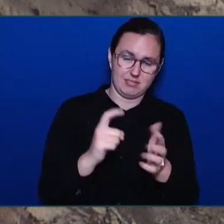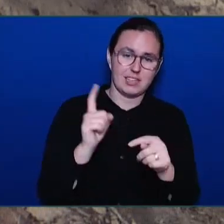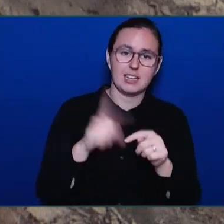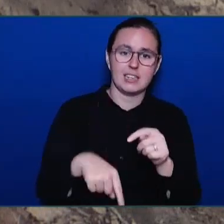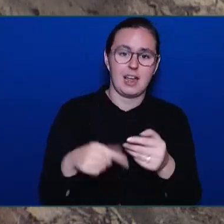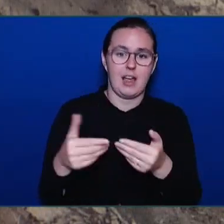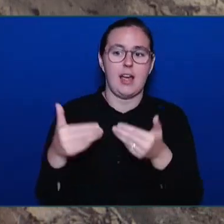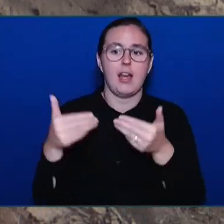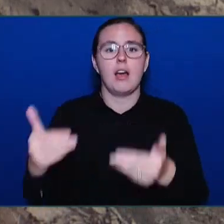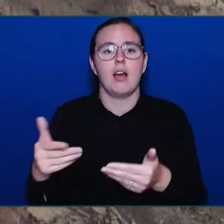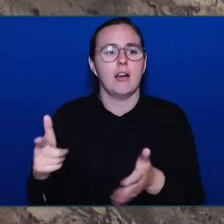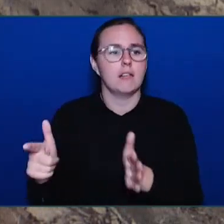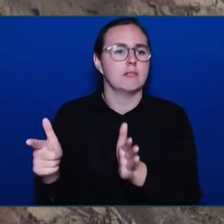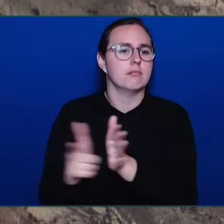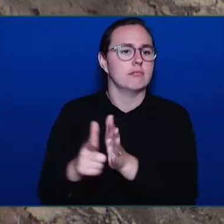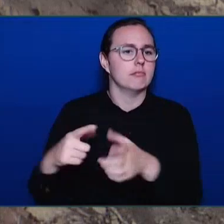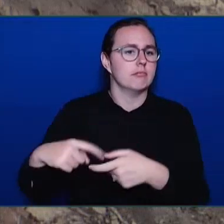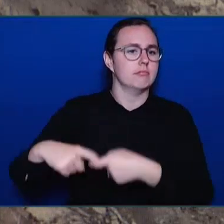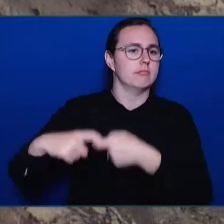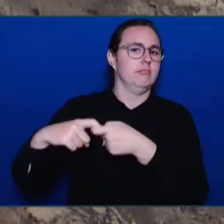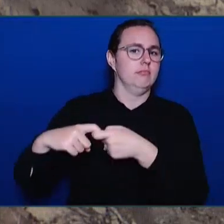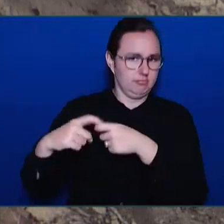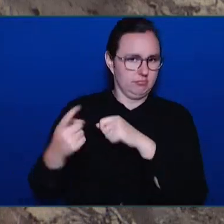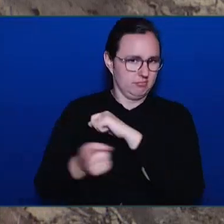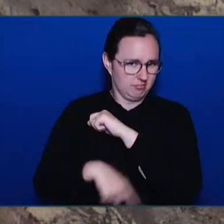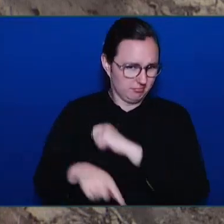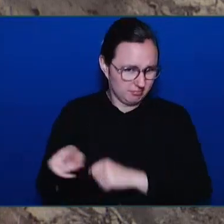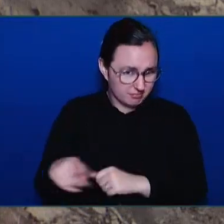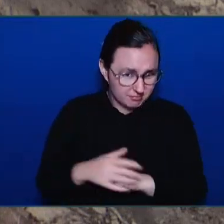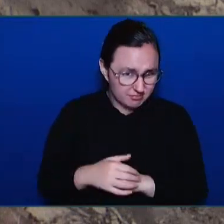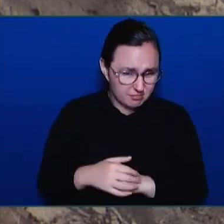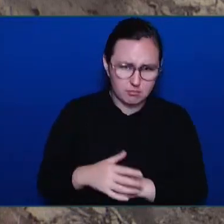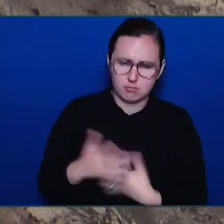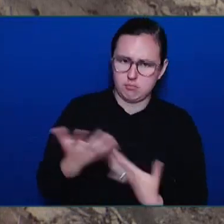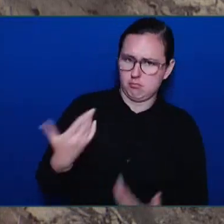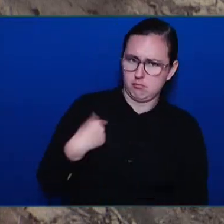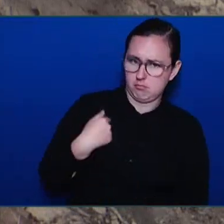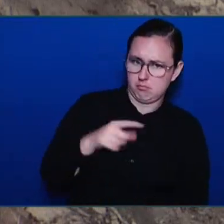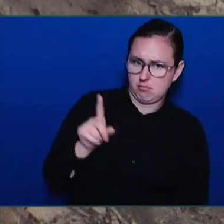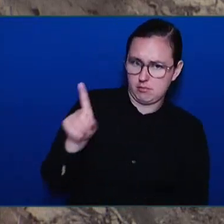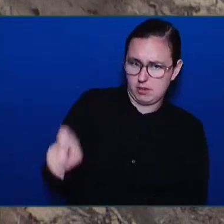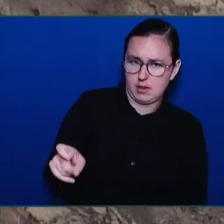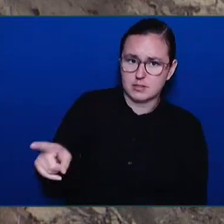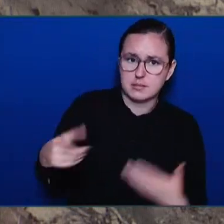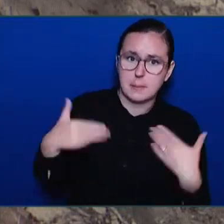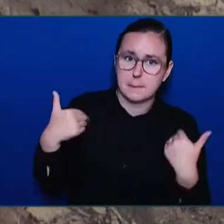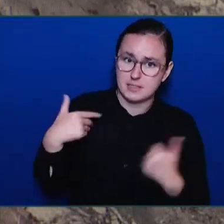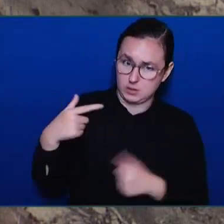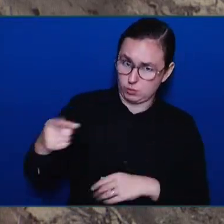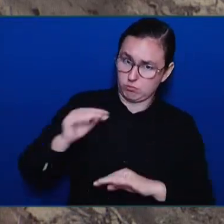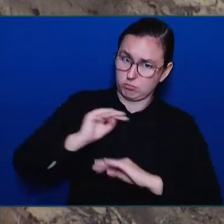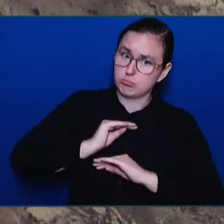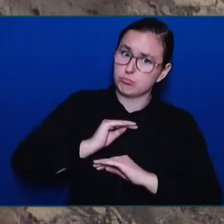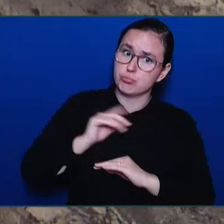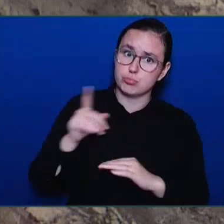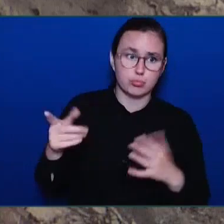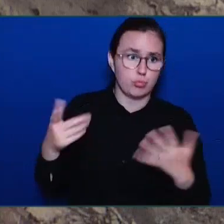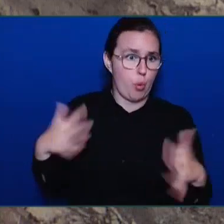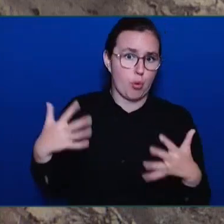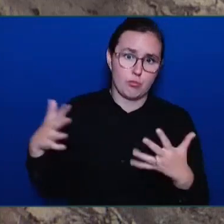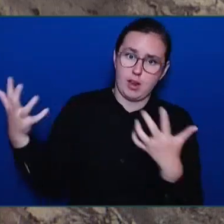requirement has been met? And will she explain to us what the baseline metrics actually